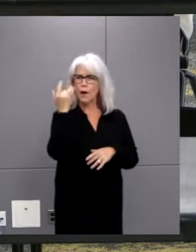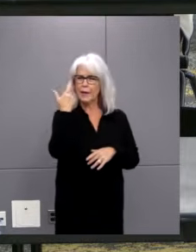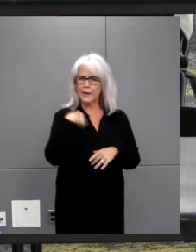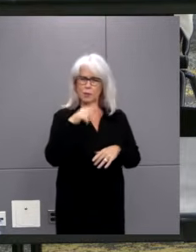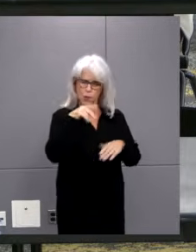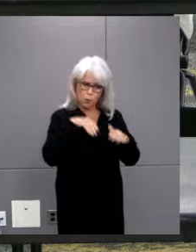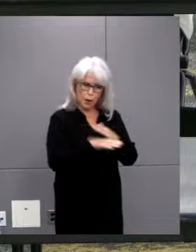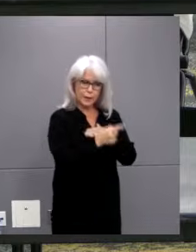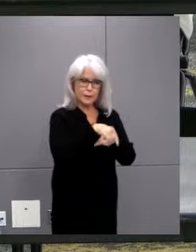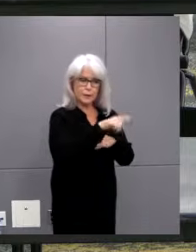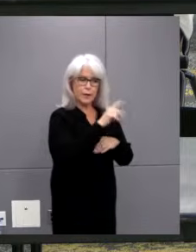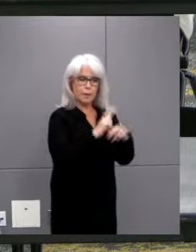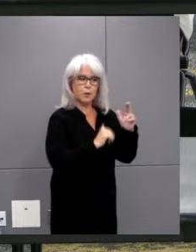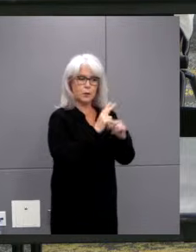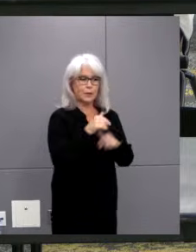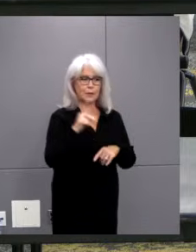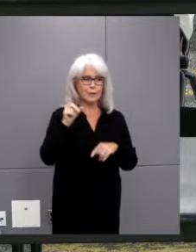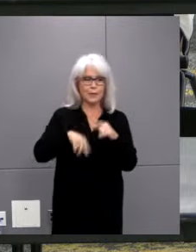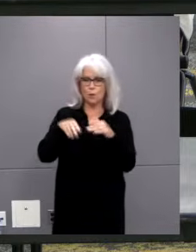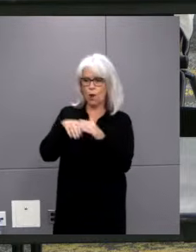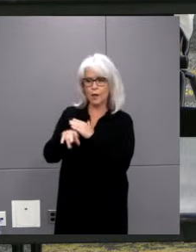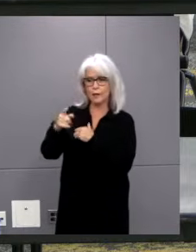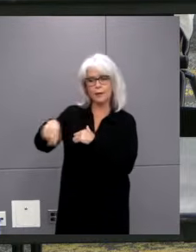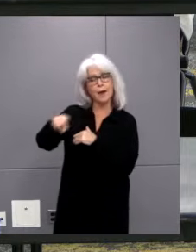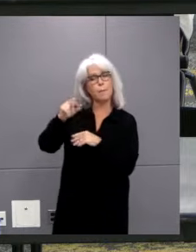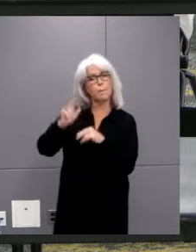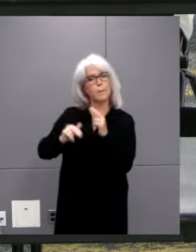What is the difference?